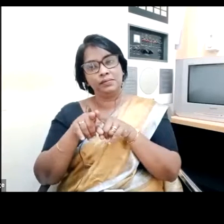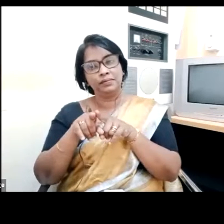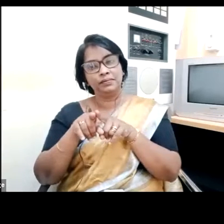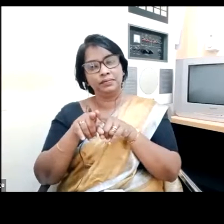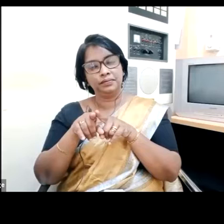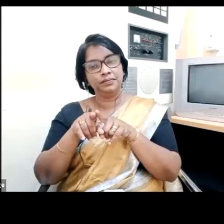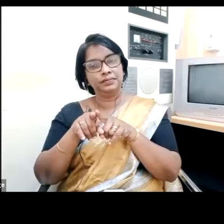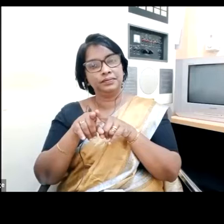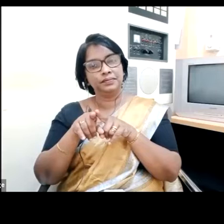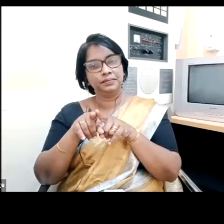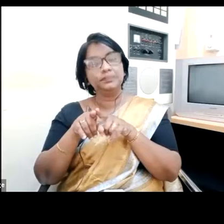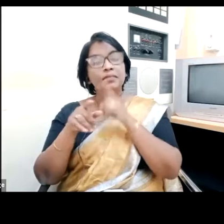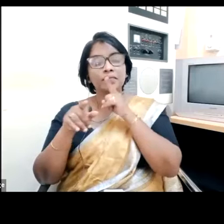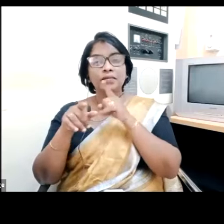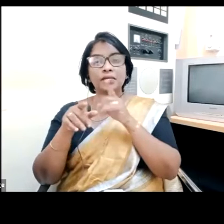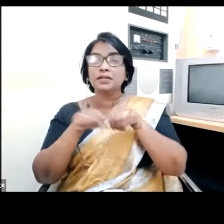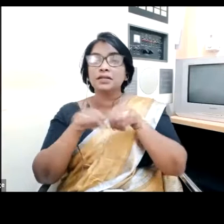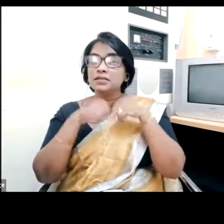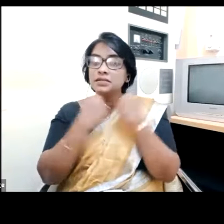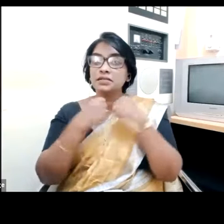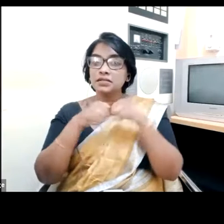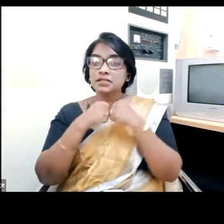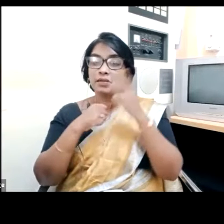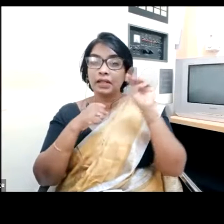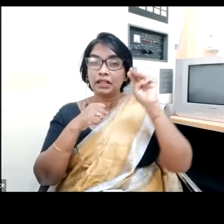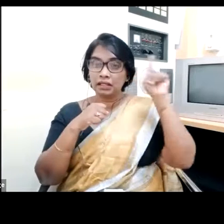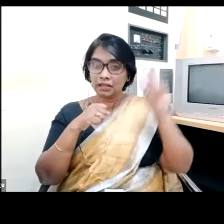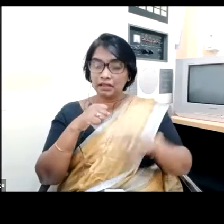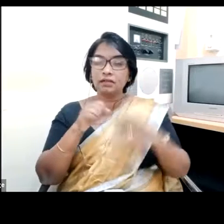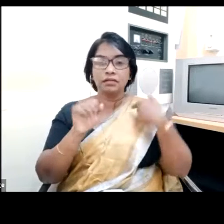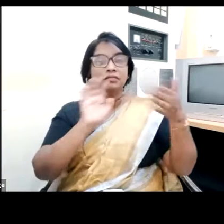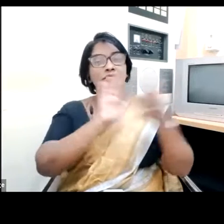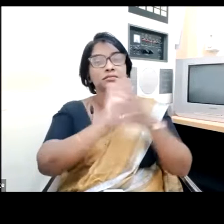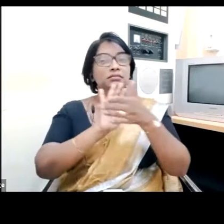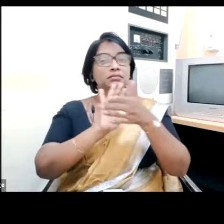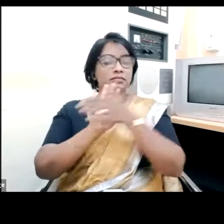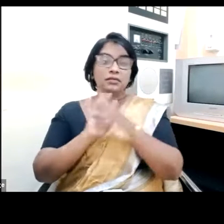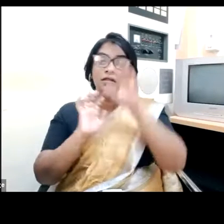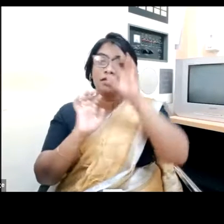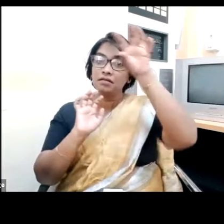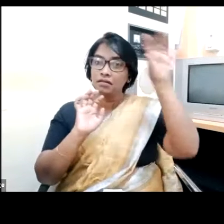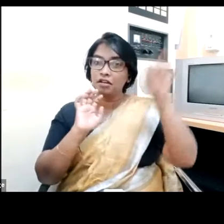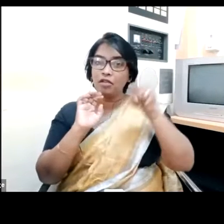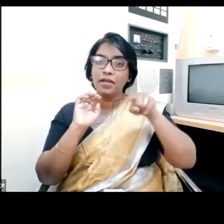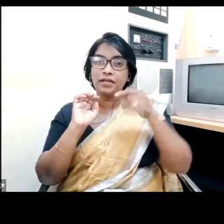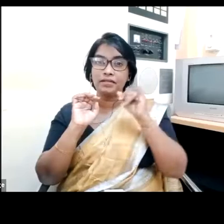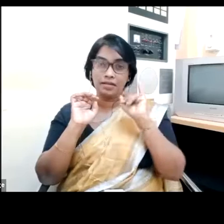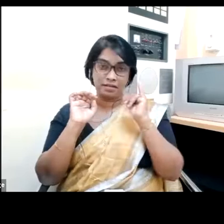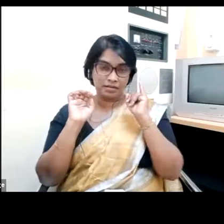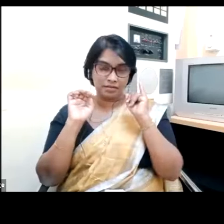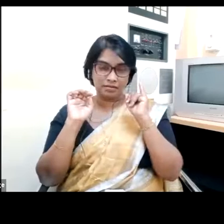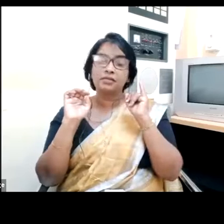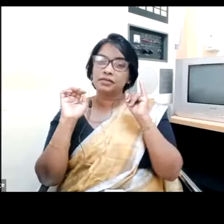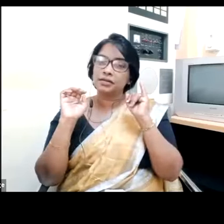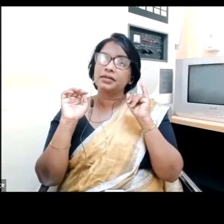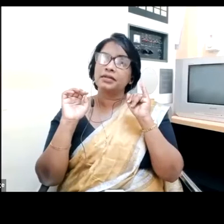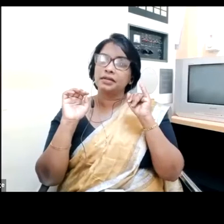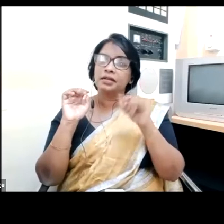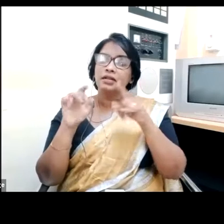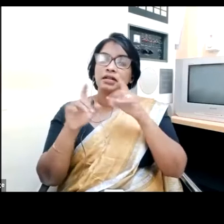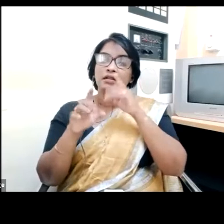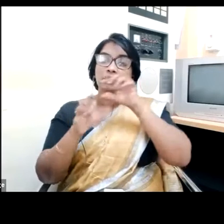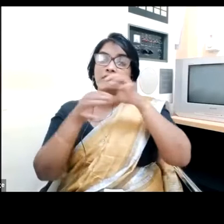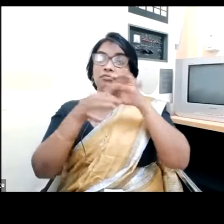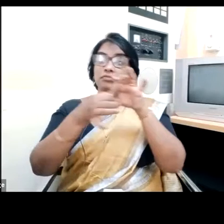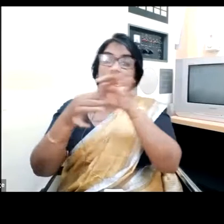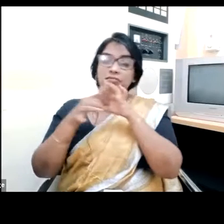non-business signatories based in over 160 countries and 69 local networks. I'm with the climate team with